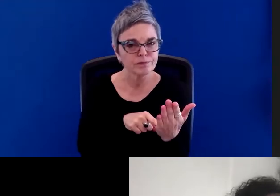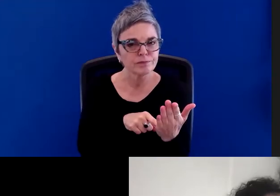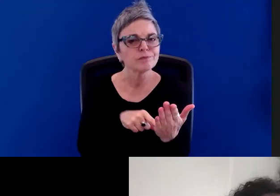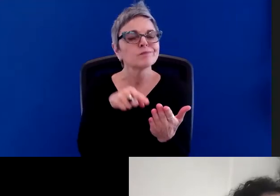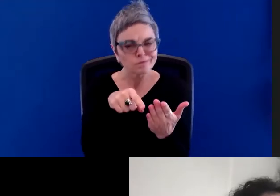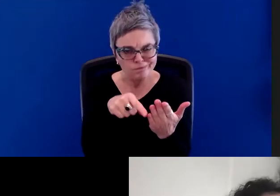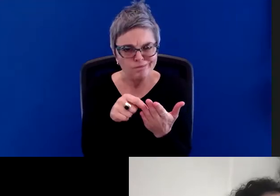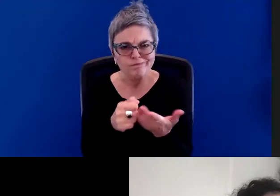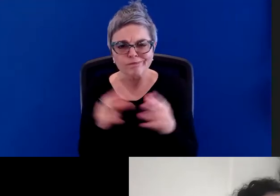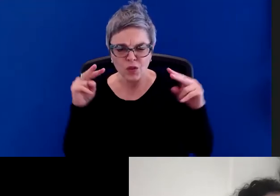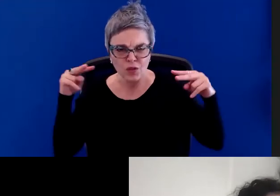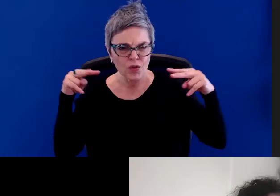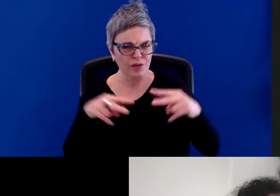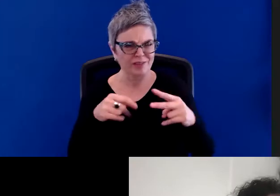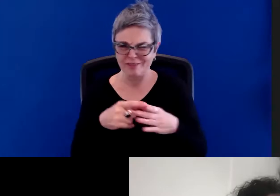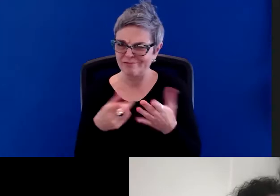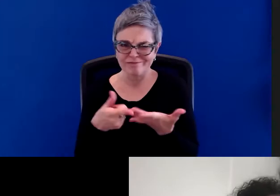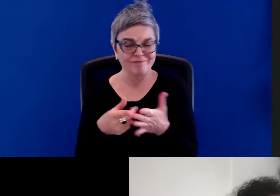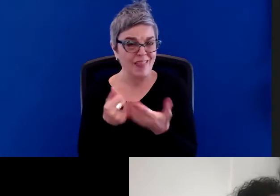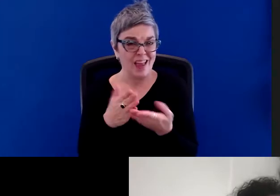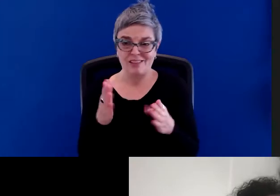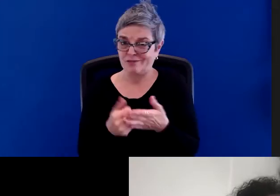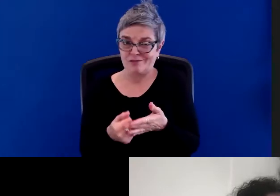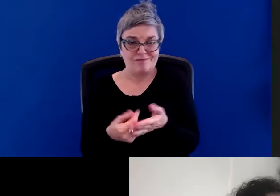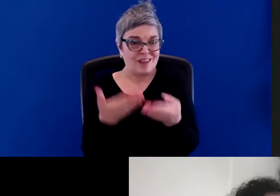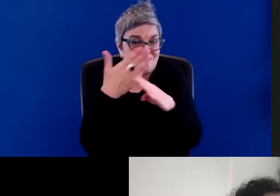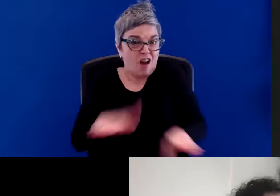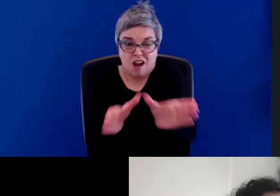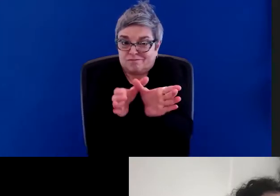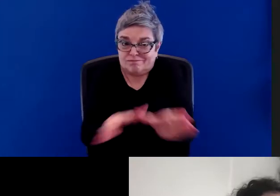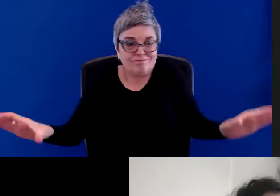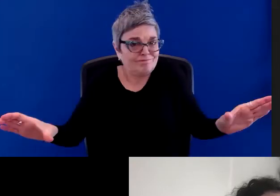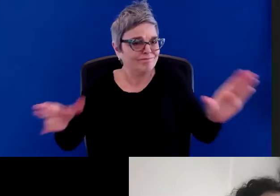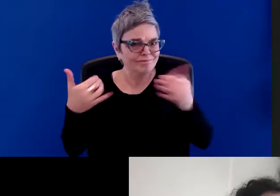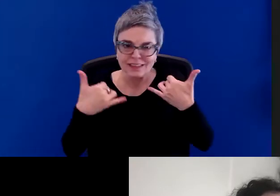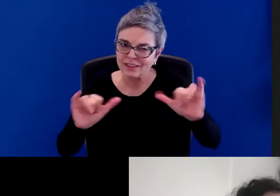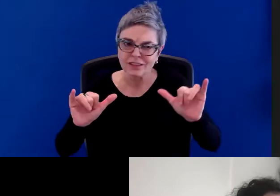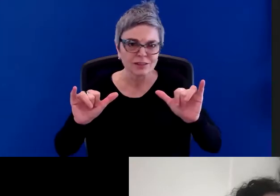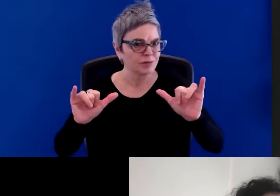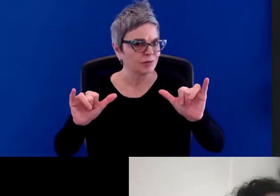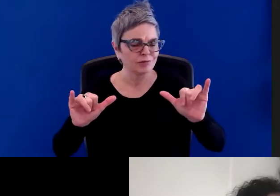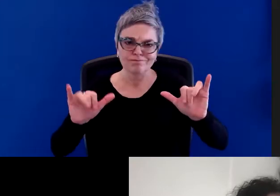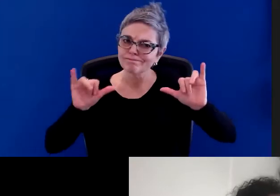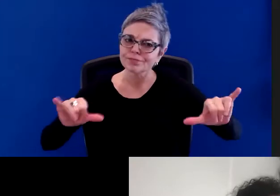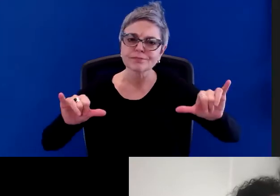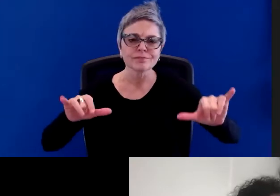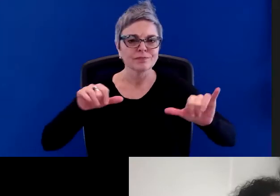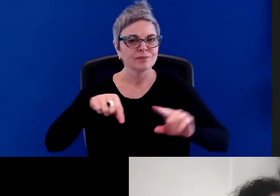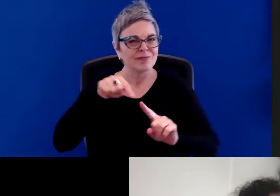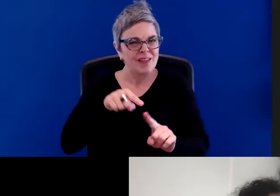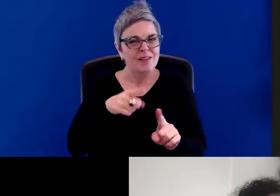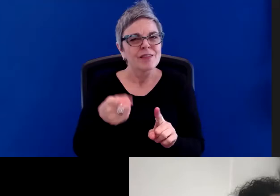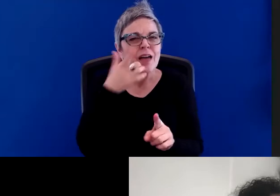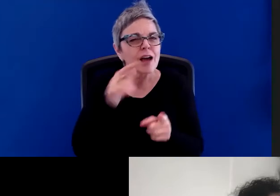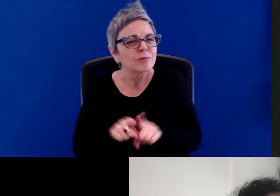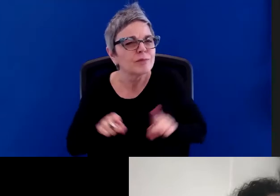discursively, digitally, between pro-choice and reproductive justice assemblies is reminiscent of earlier feminist divides